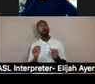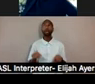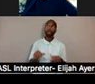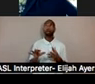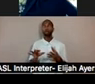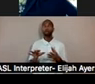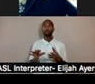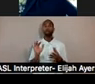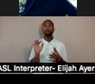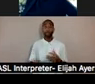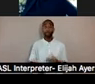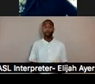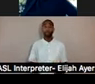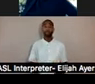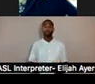it.